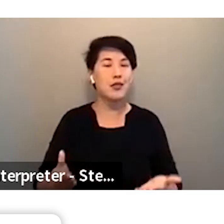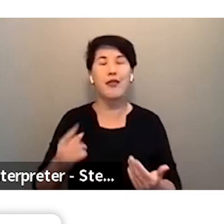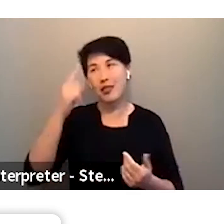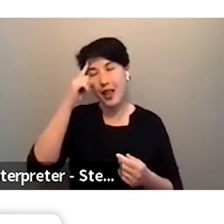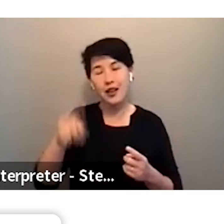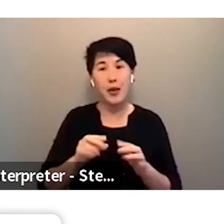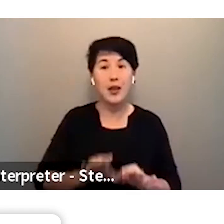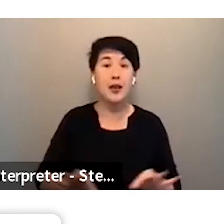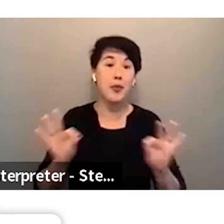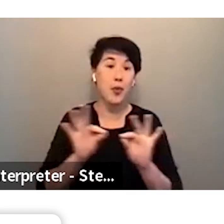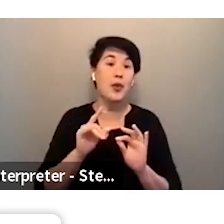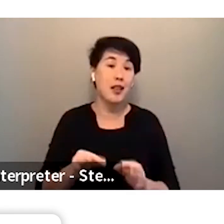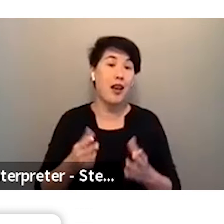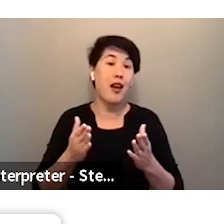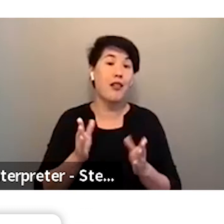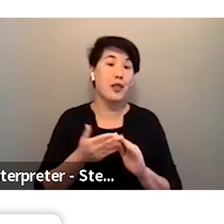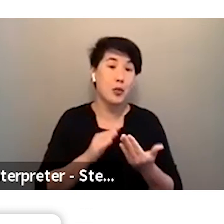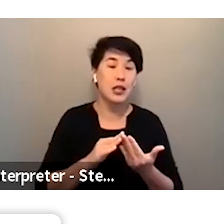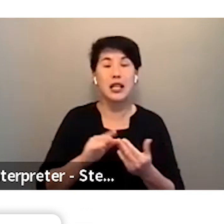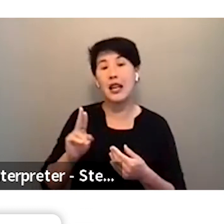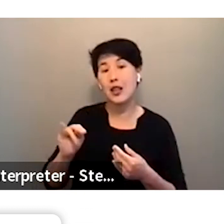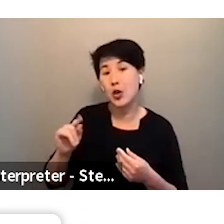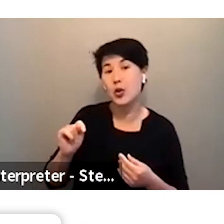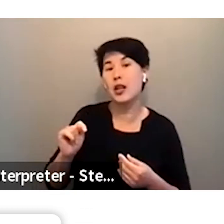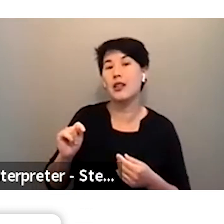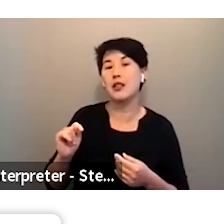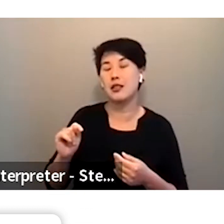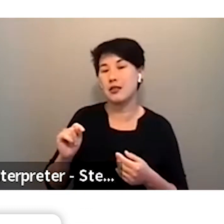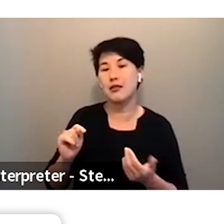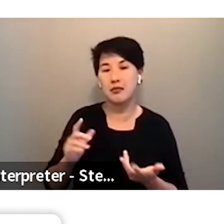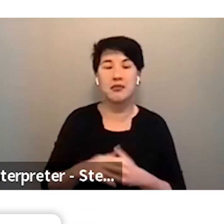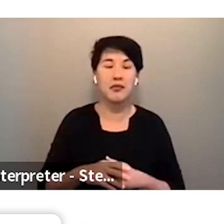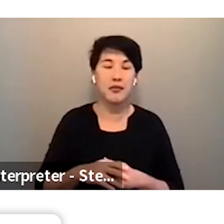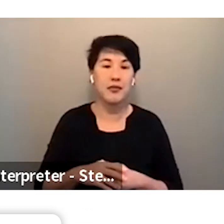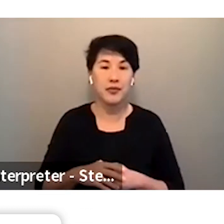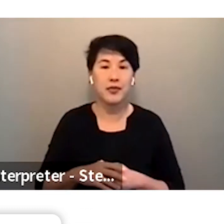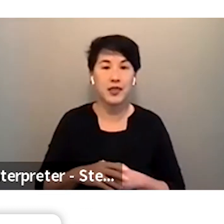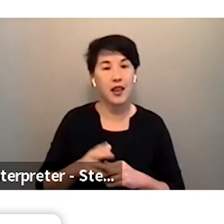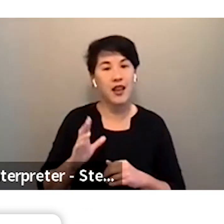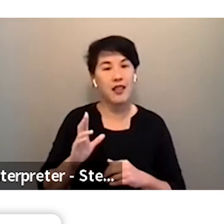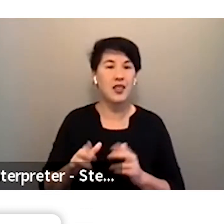that community like unit, and that, they're what kind of keeps you going throughout life.